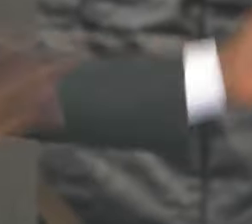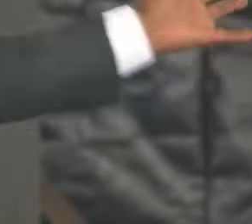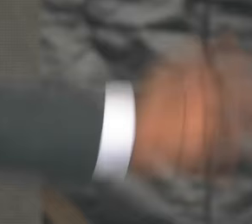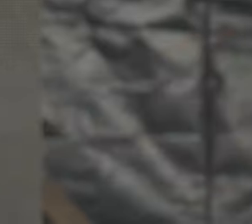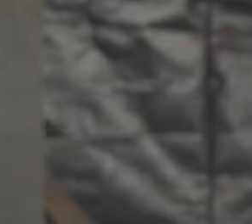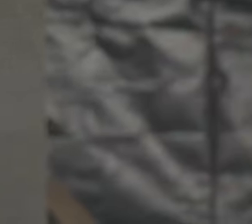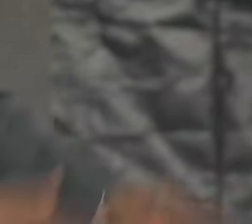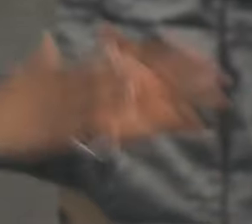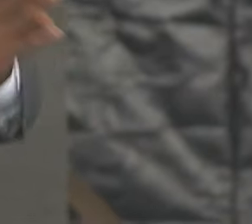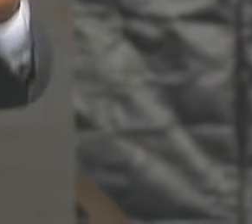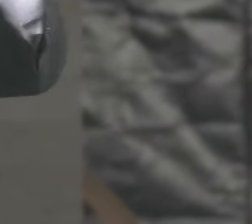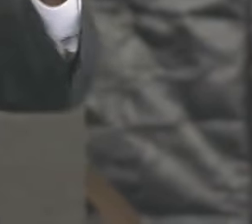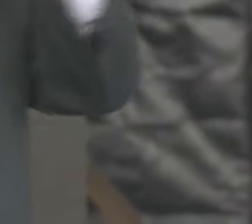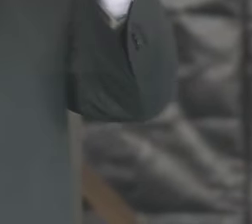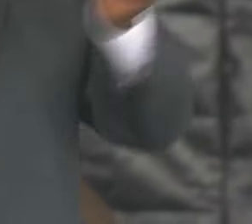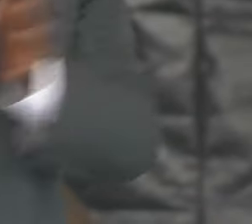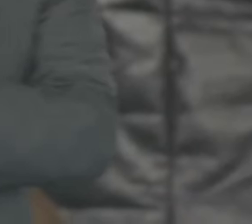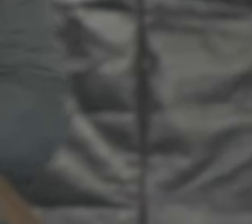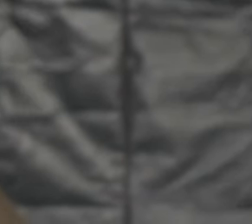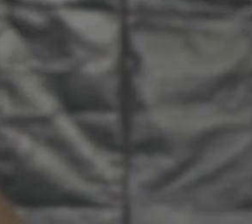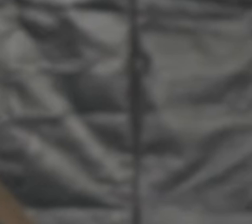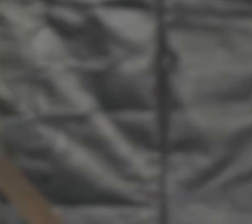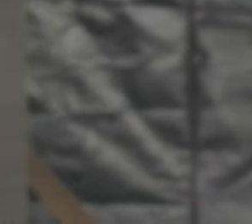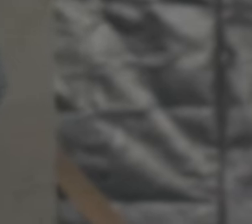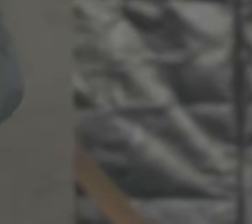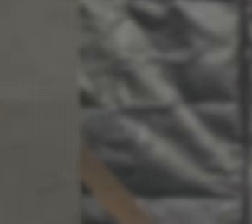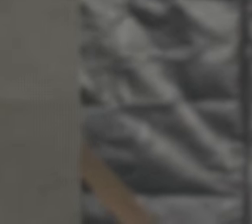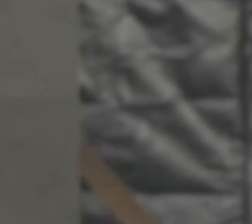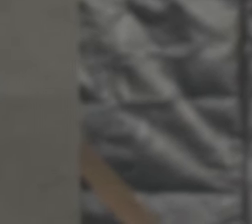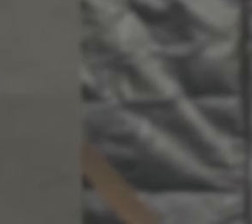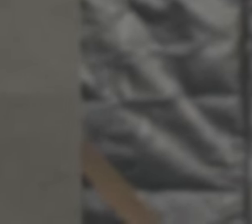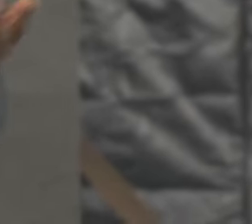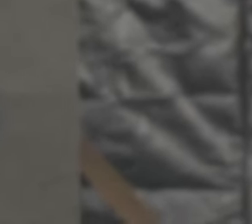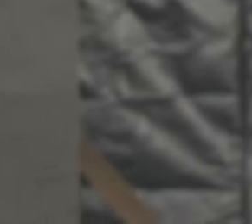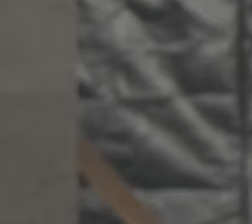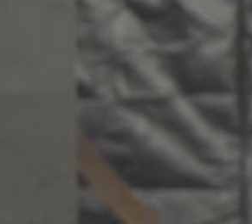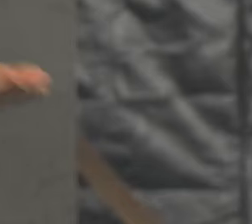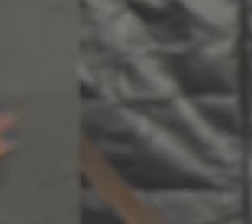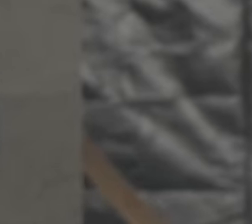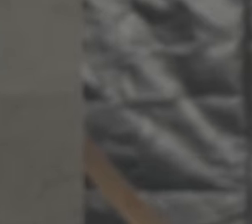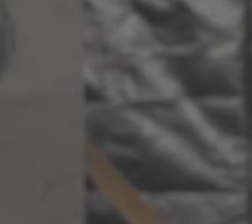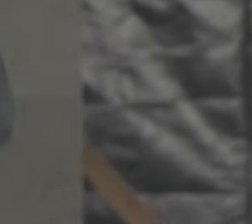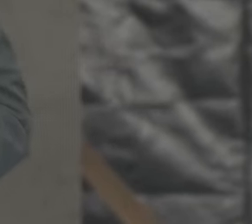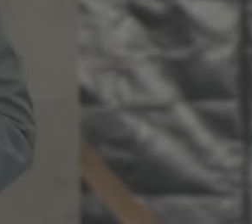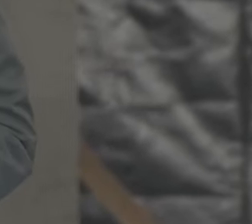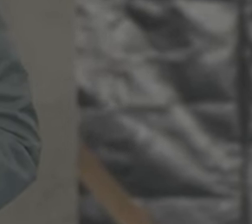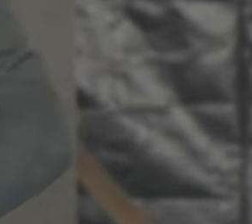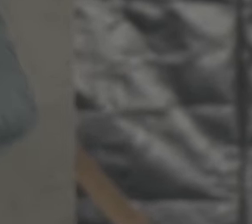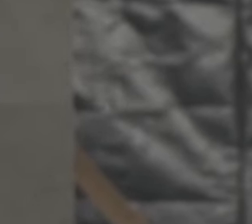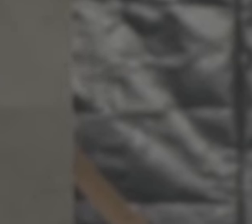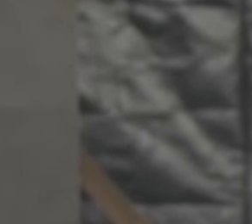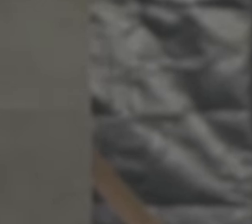rod, everything clear. Don't argue with God. It's a new day. It's a new approach. It's a new method. It's a